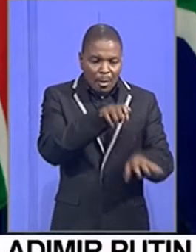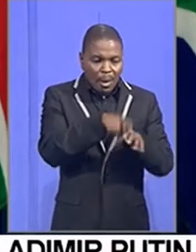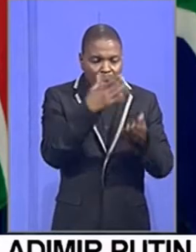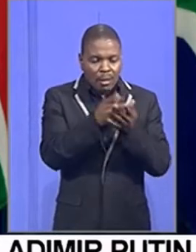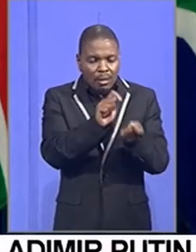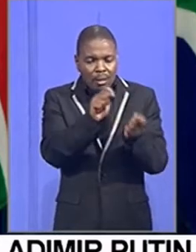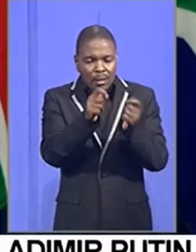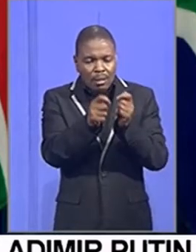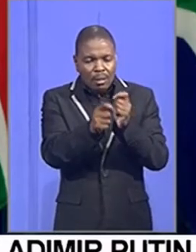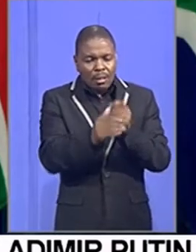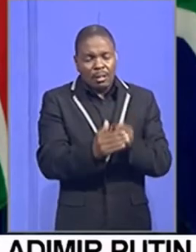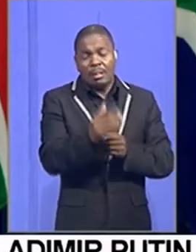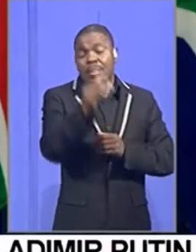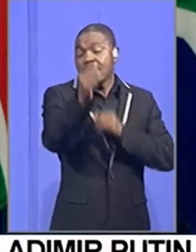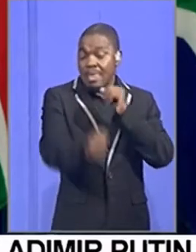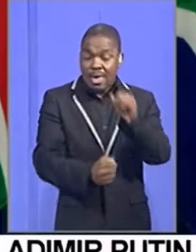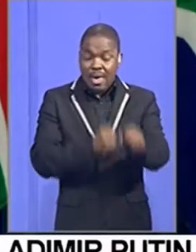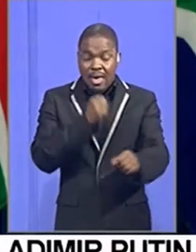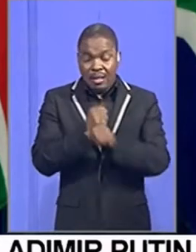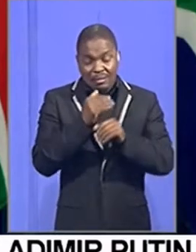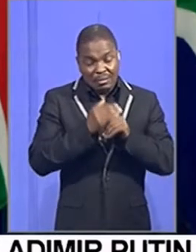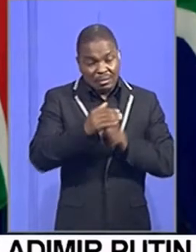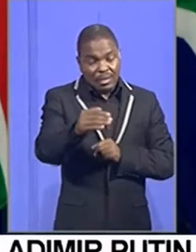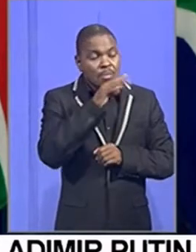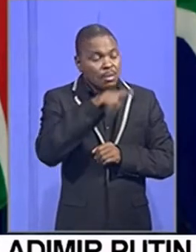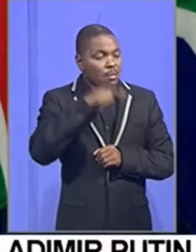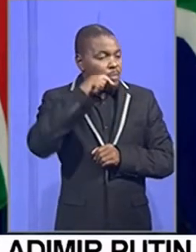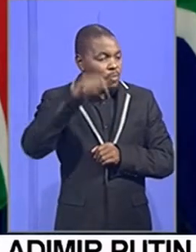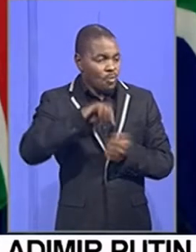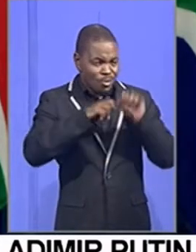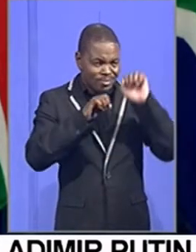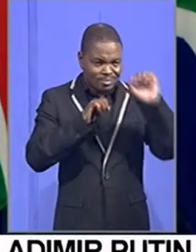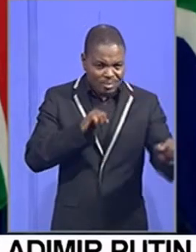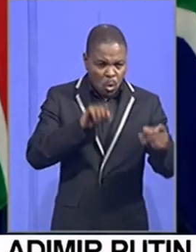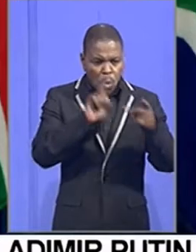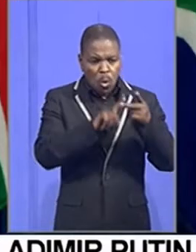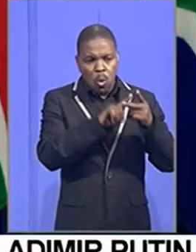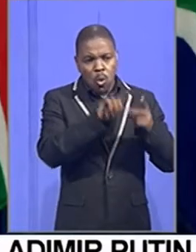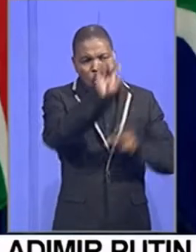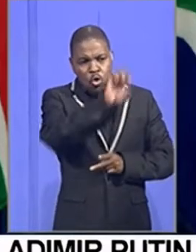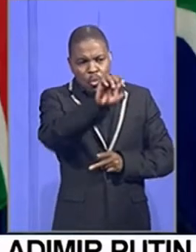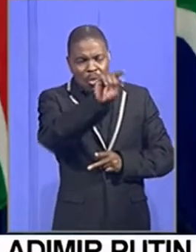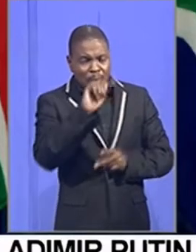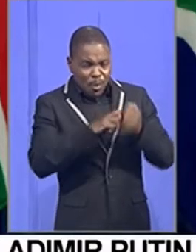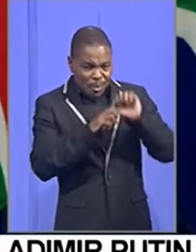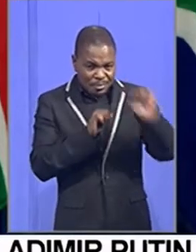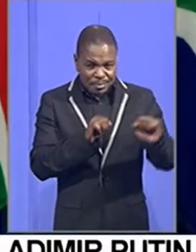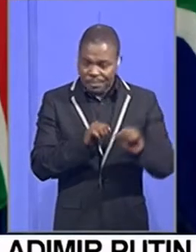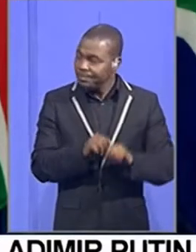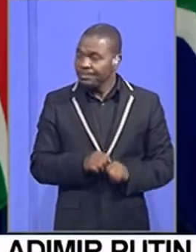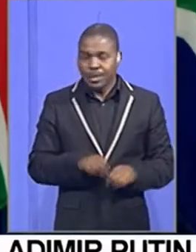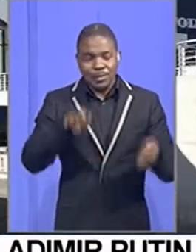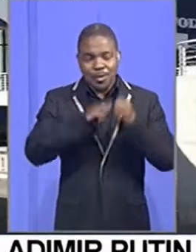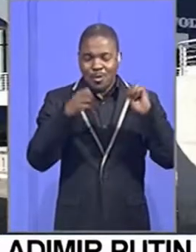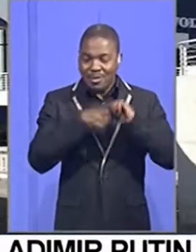overcome. And this is not a Ukrainian or even a European issue. This is a global